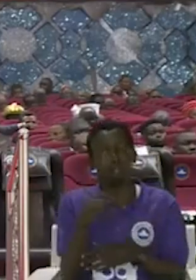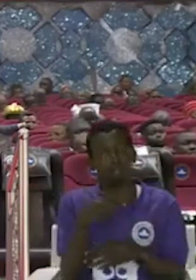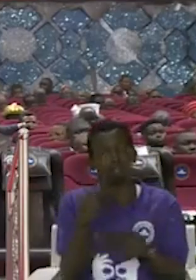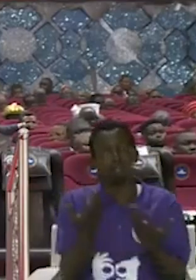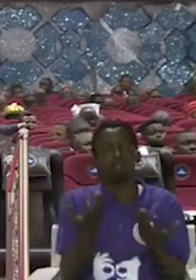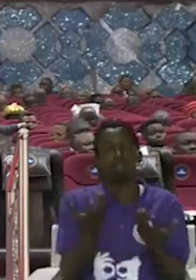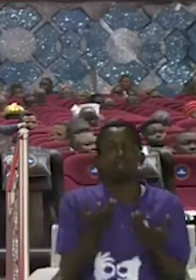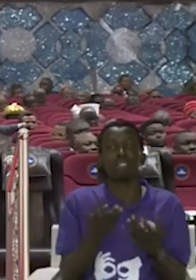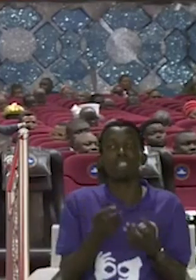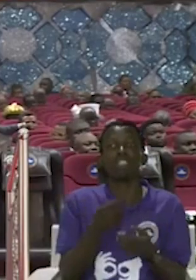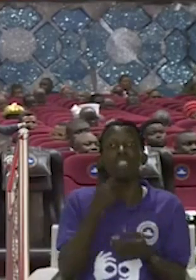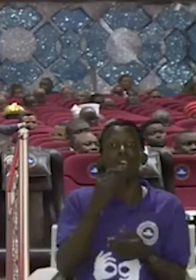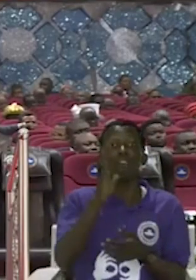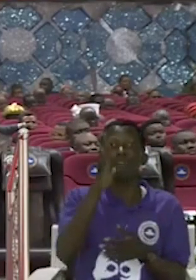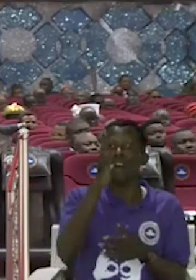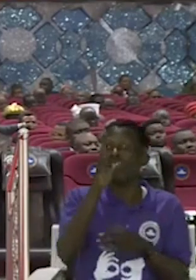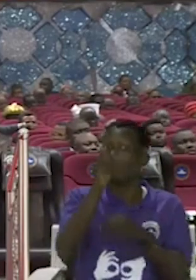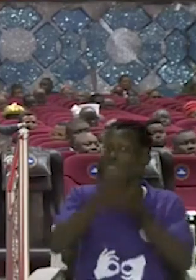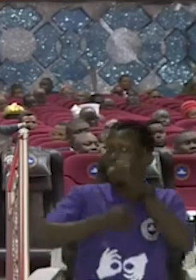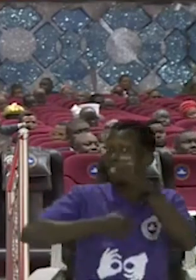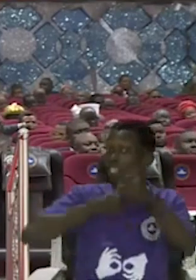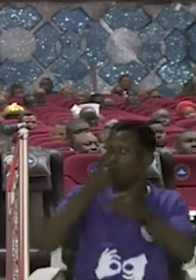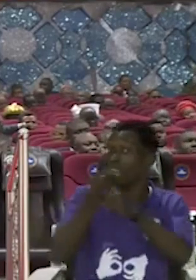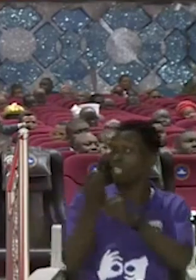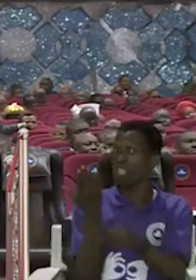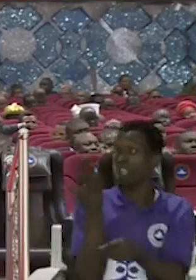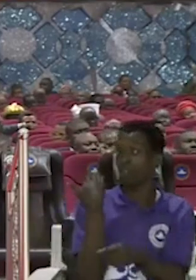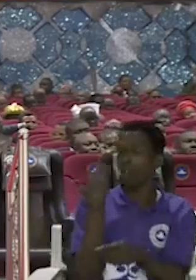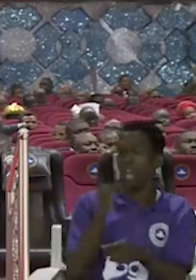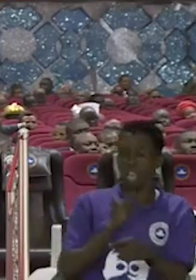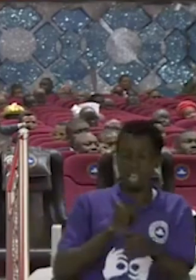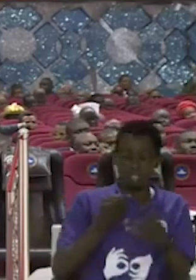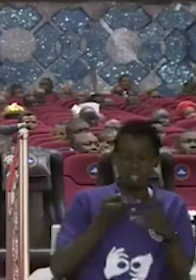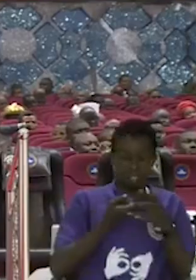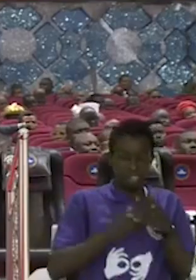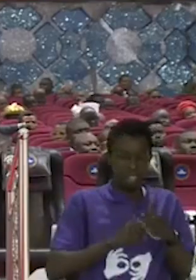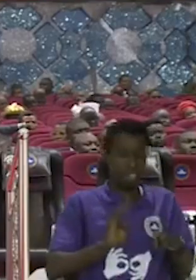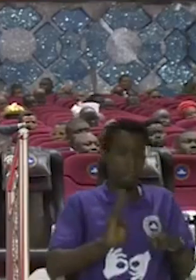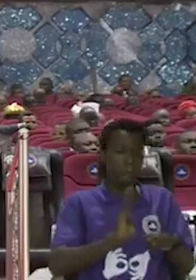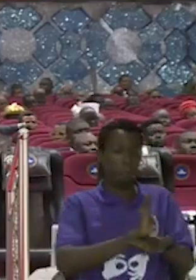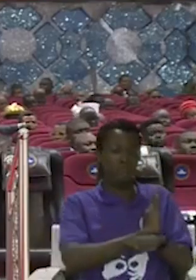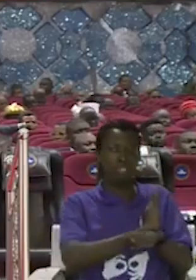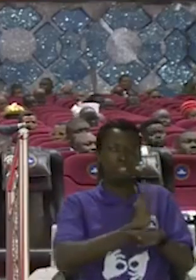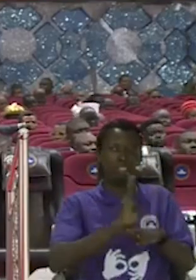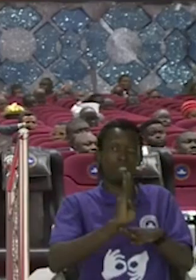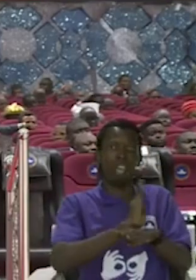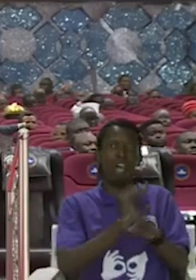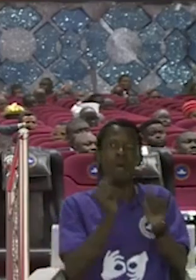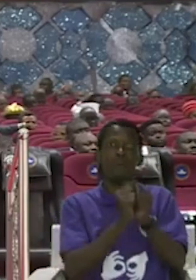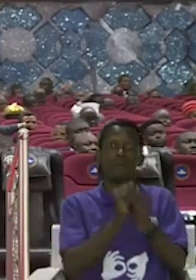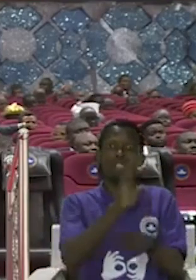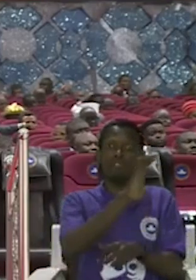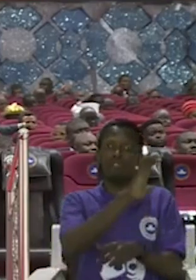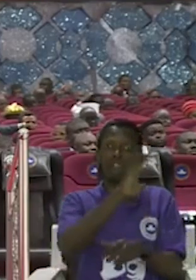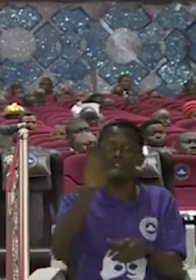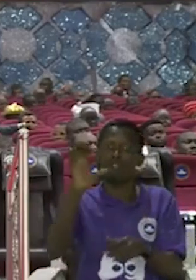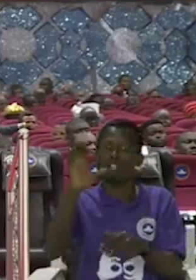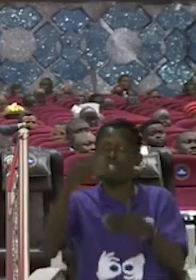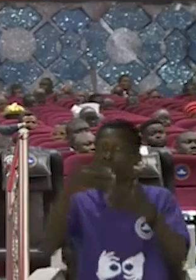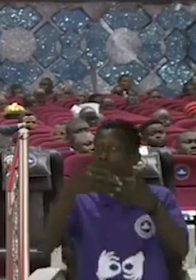He said, 5 years ago, I started a business with $500.